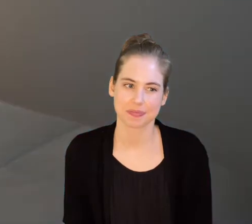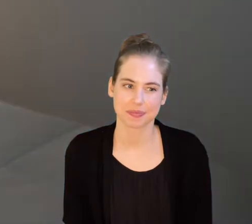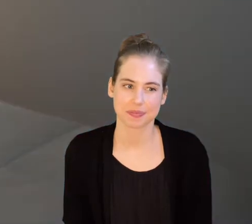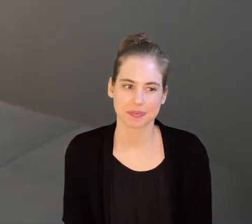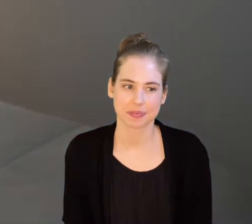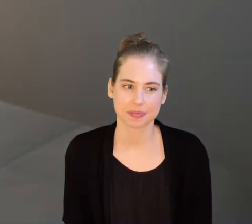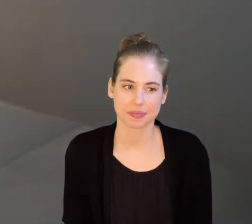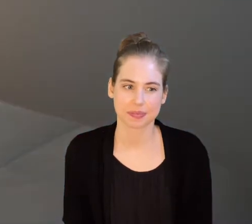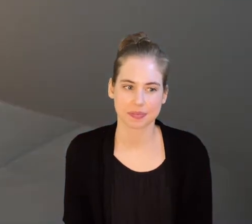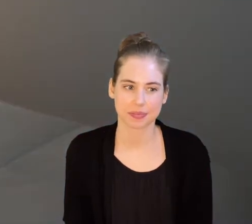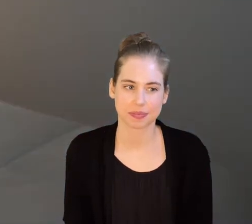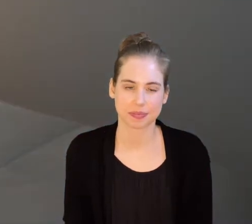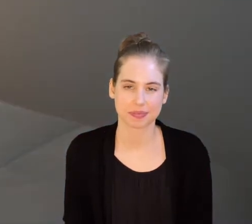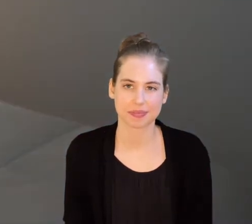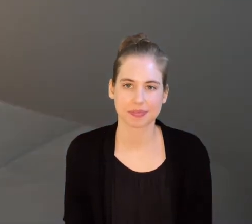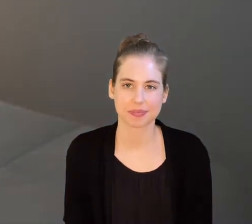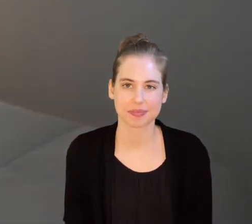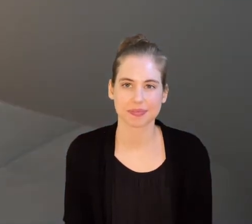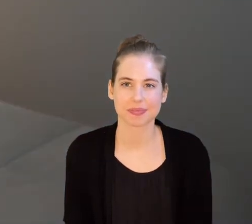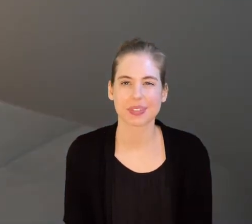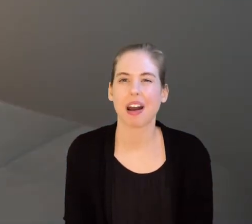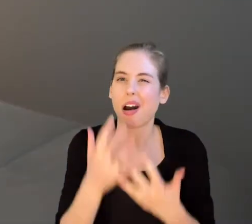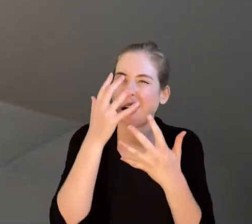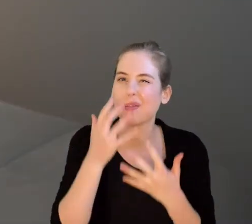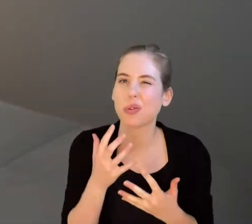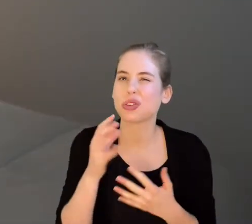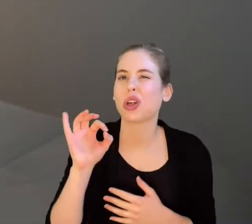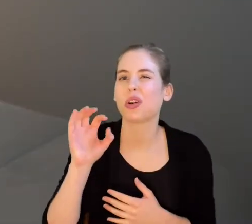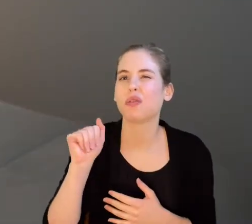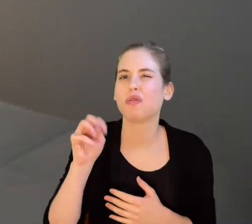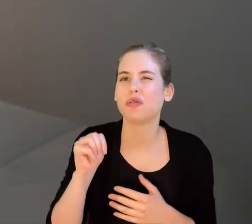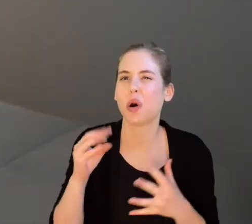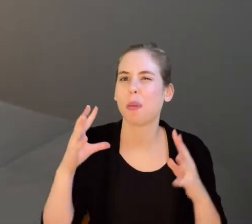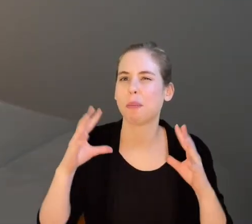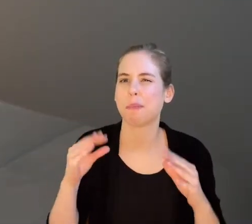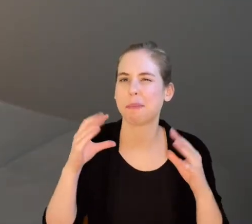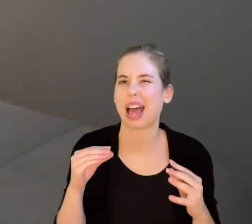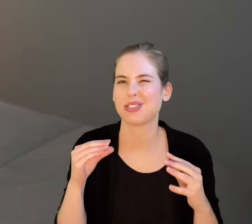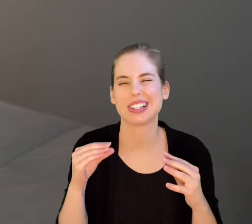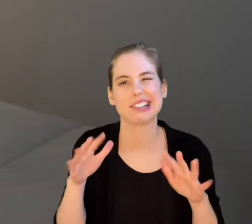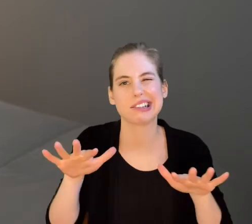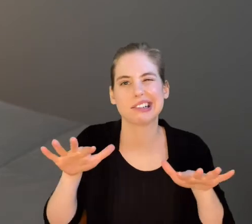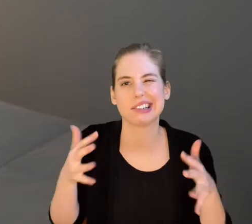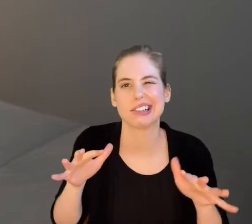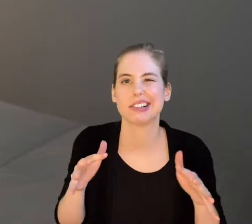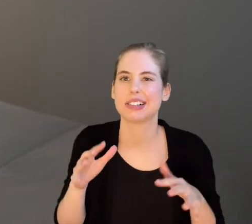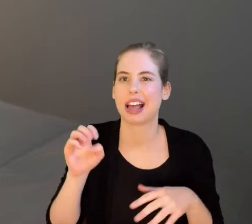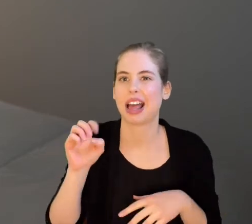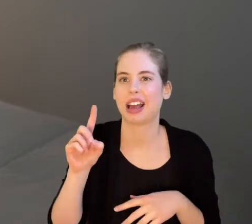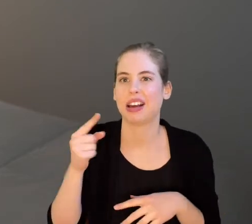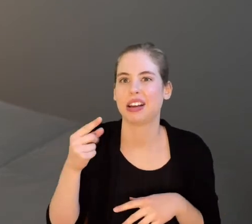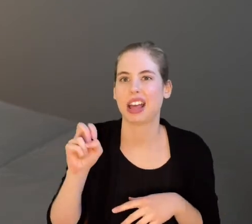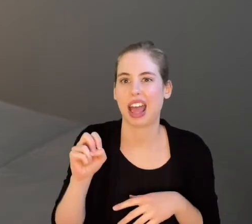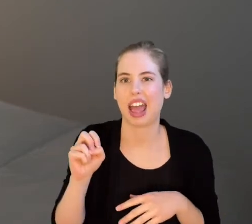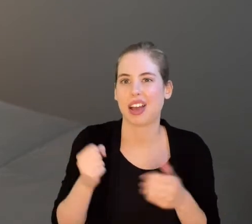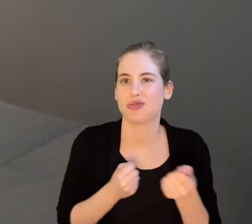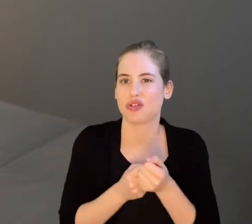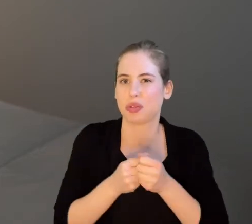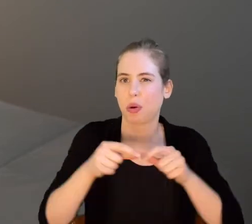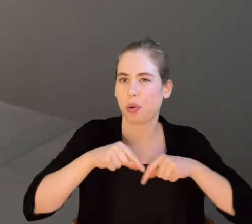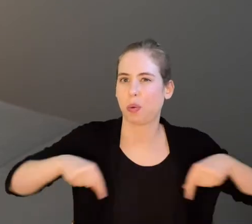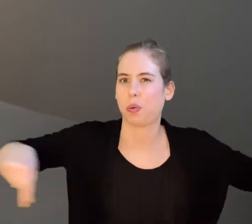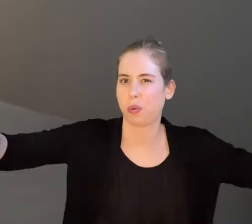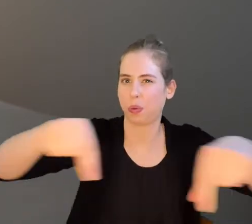Unfortunately, all foam mattresses don't tend to have the greatest edge support. And this is a fairly consistent trait of